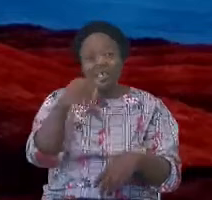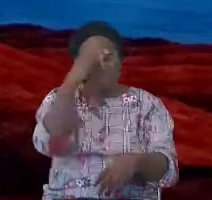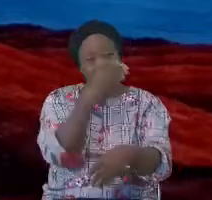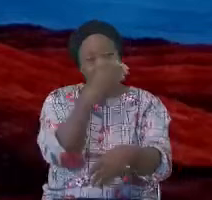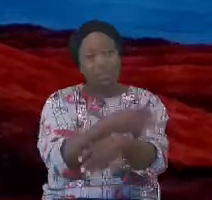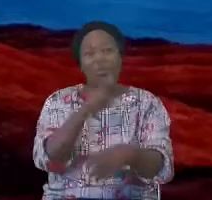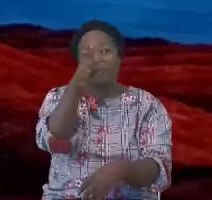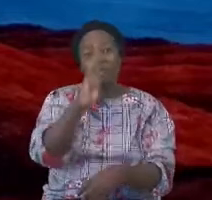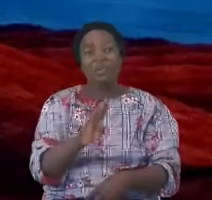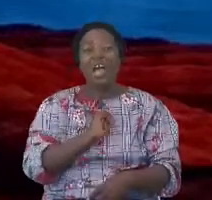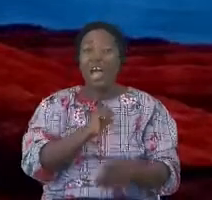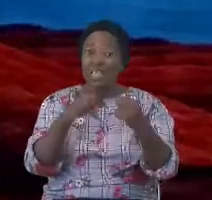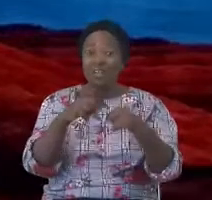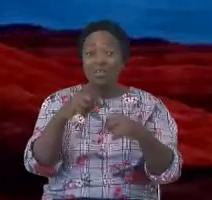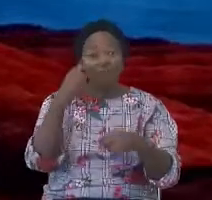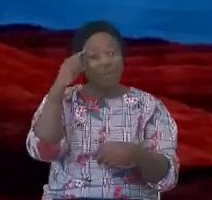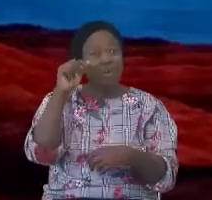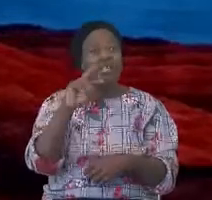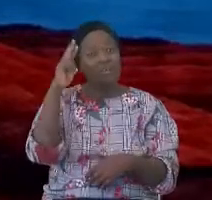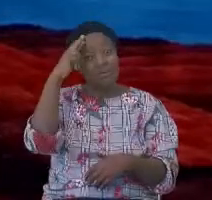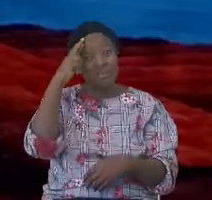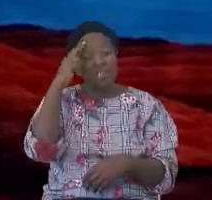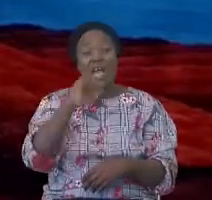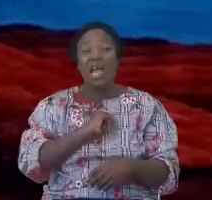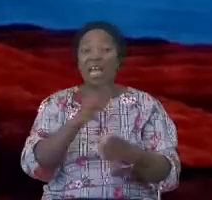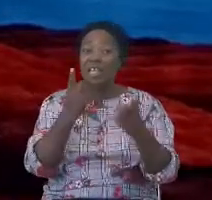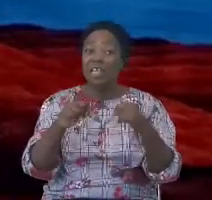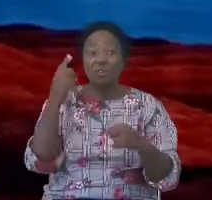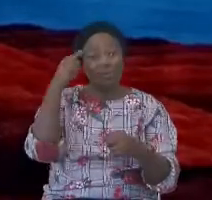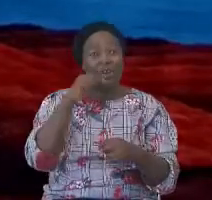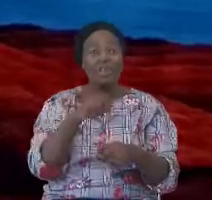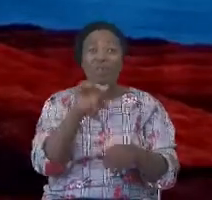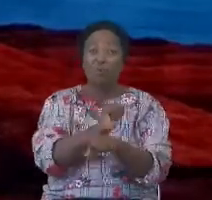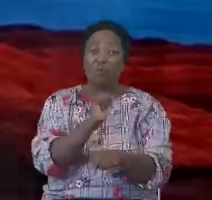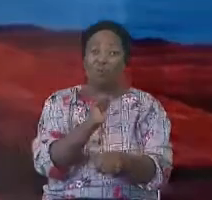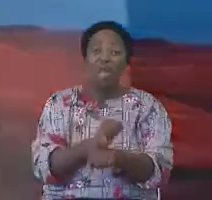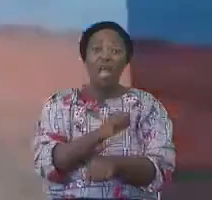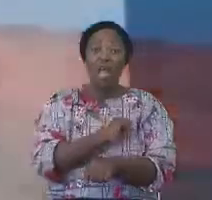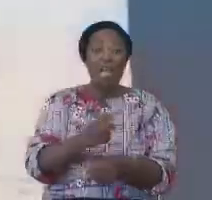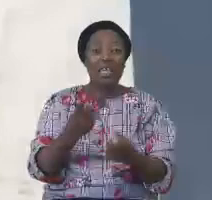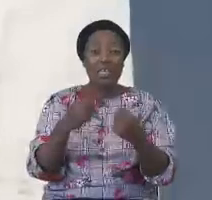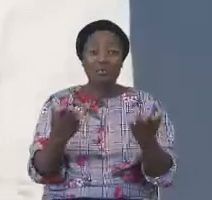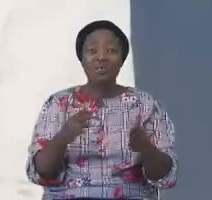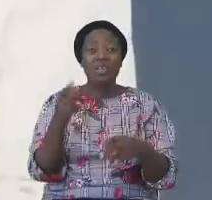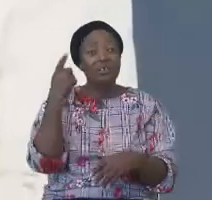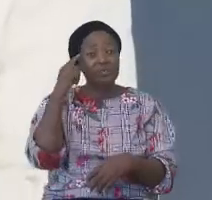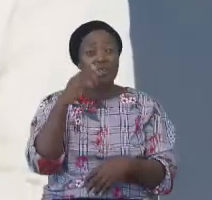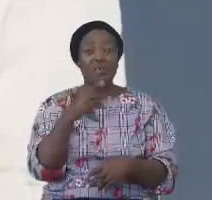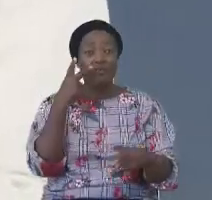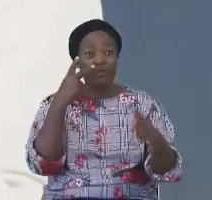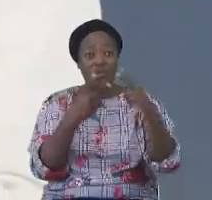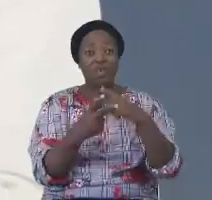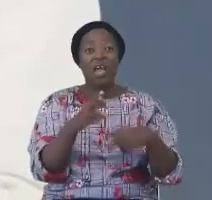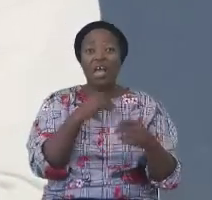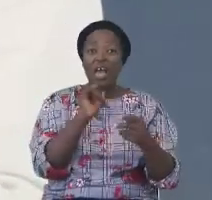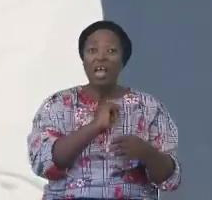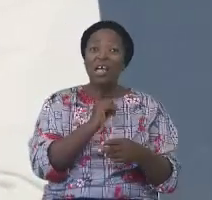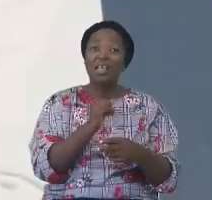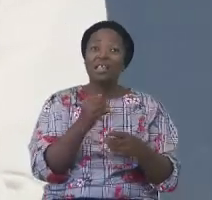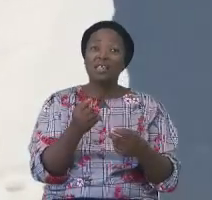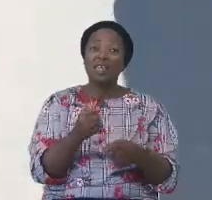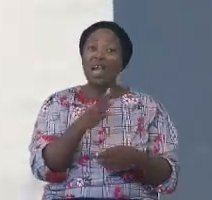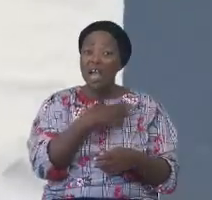yes i'm your son or the son of god i came for a purpose i came for a